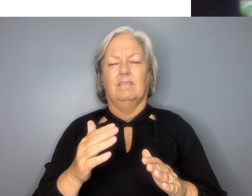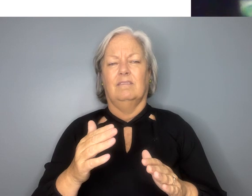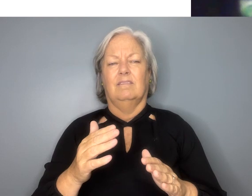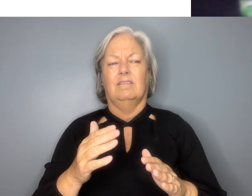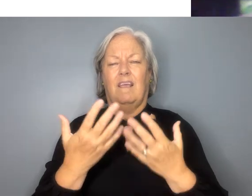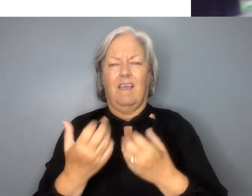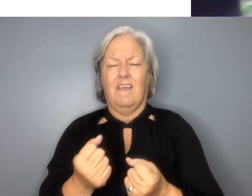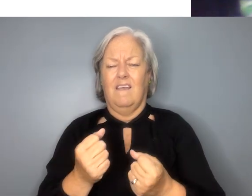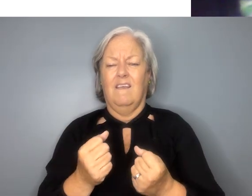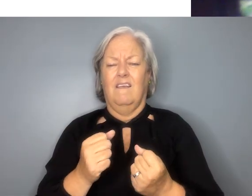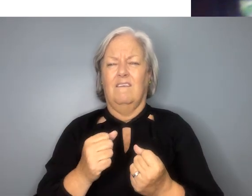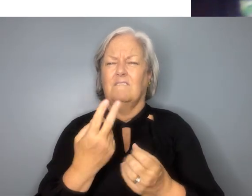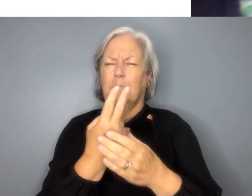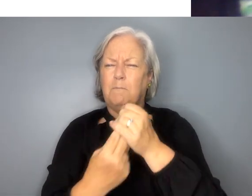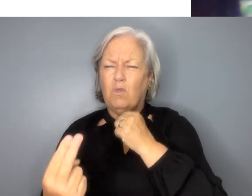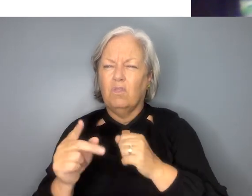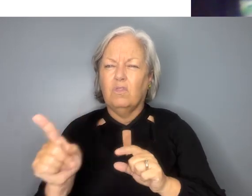both. And